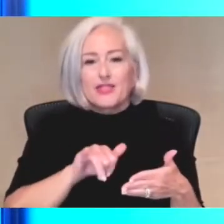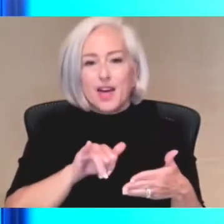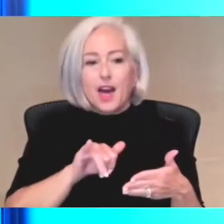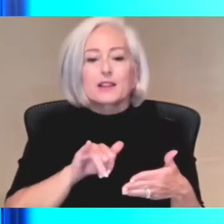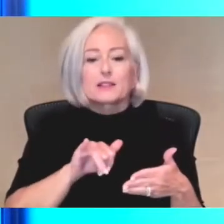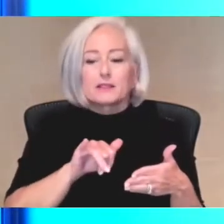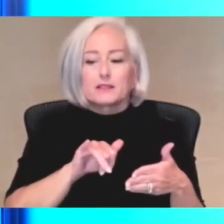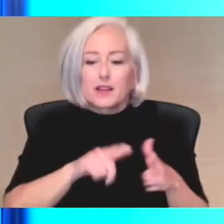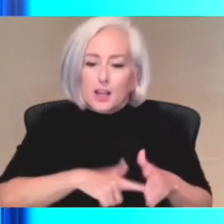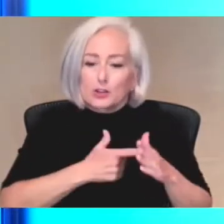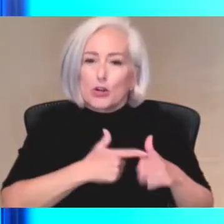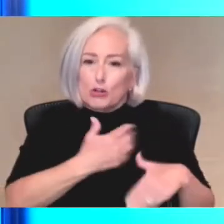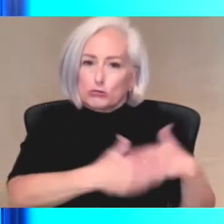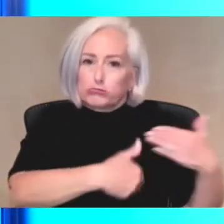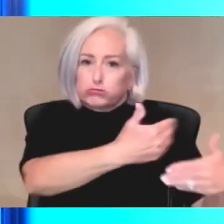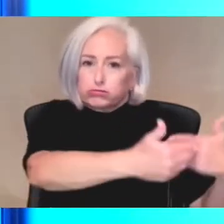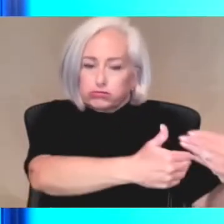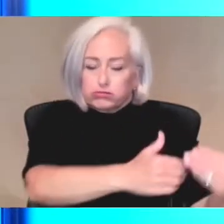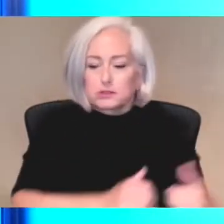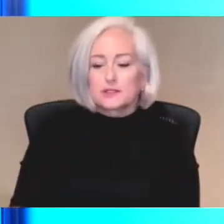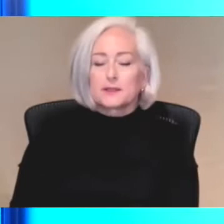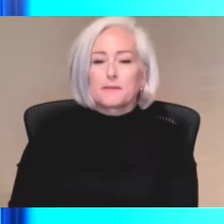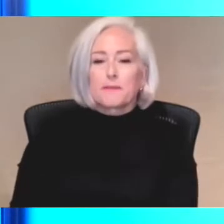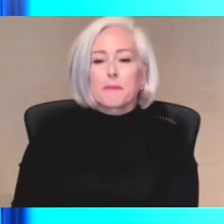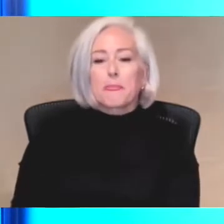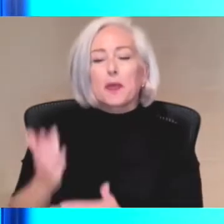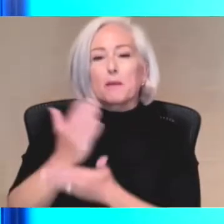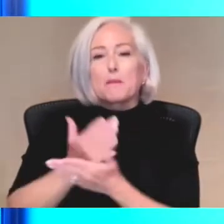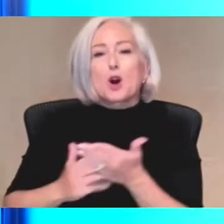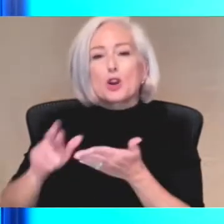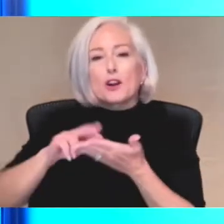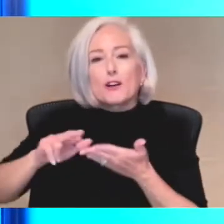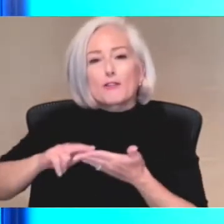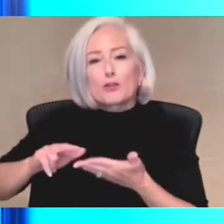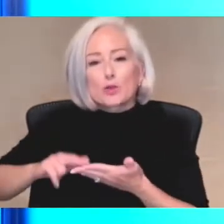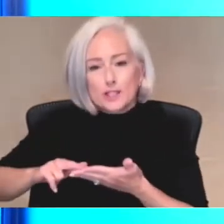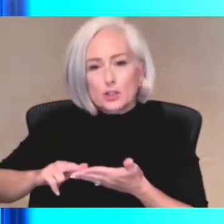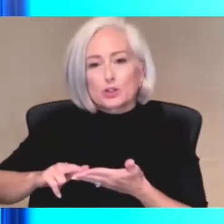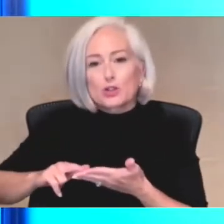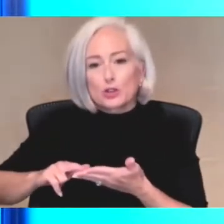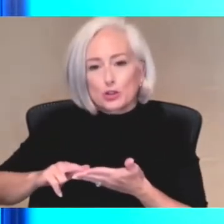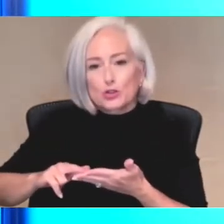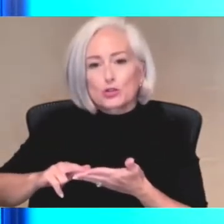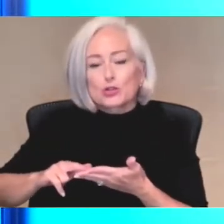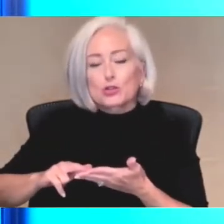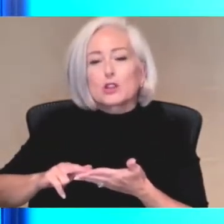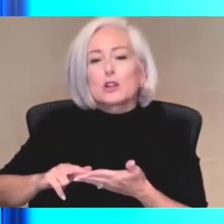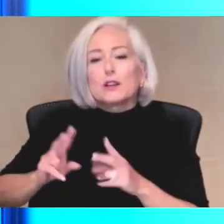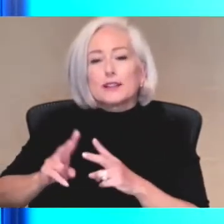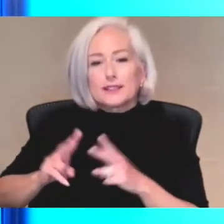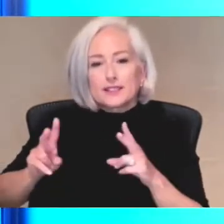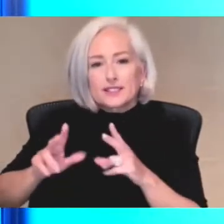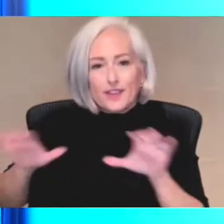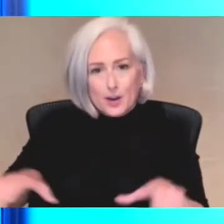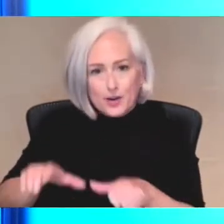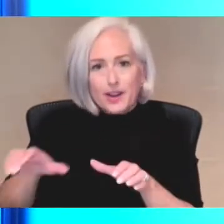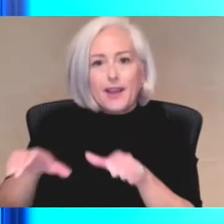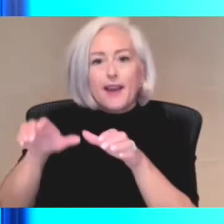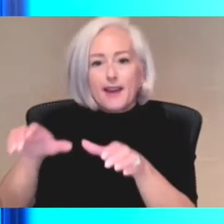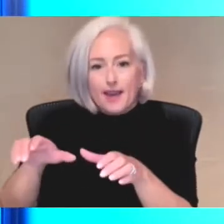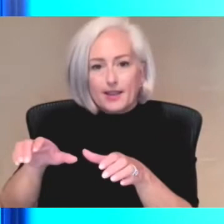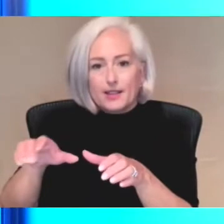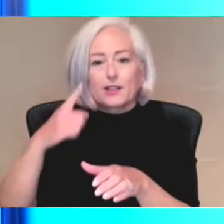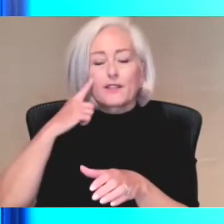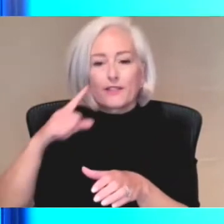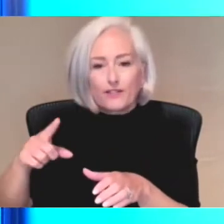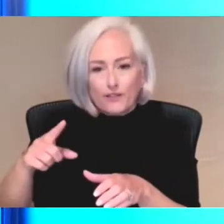There's also part of our research program will also include very active research program in the medical physics